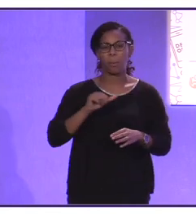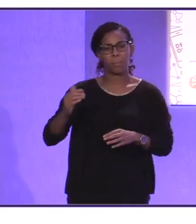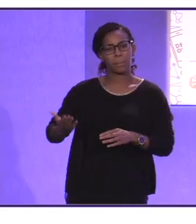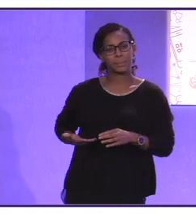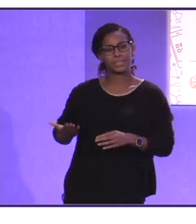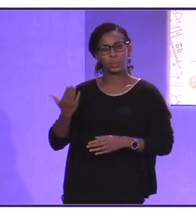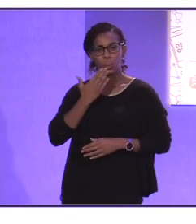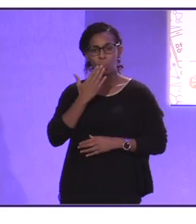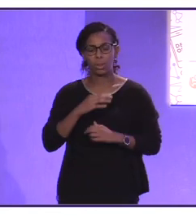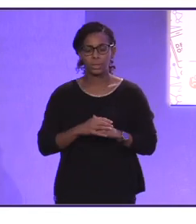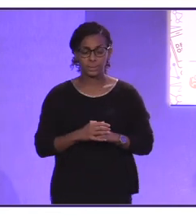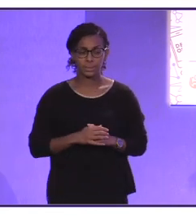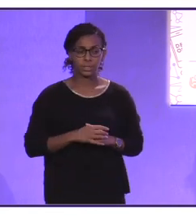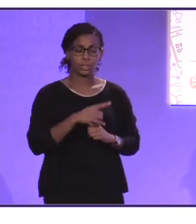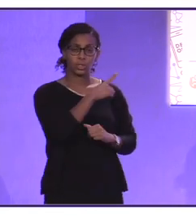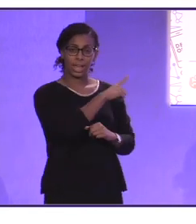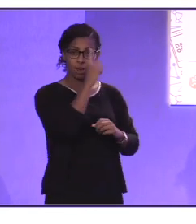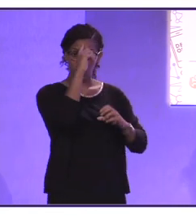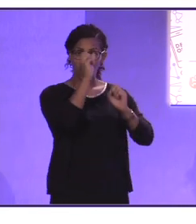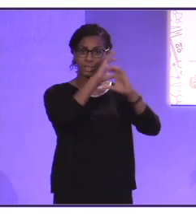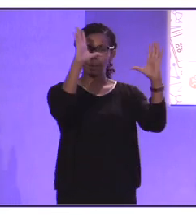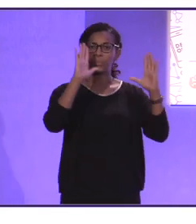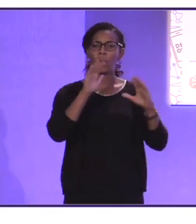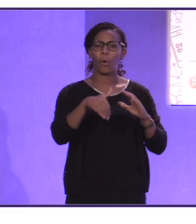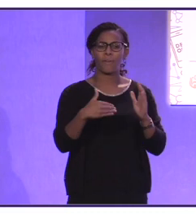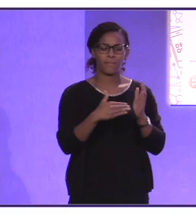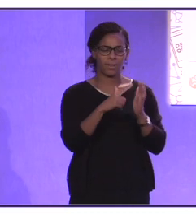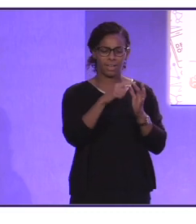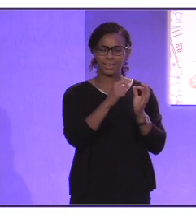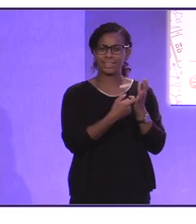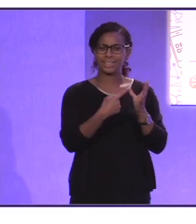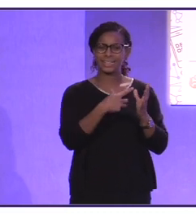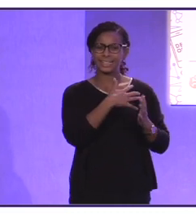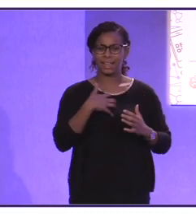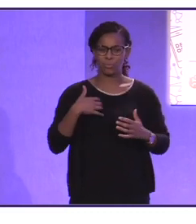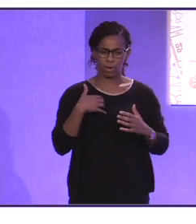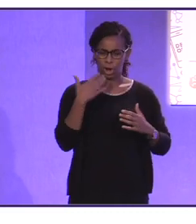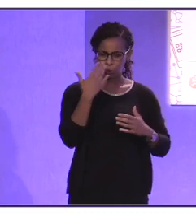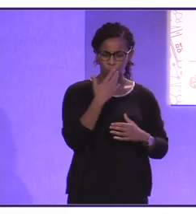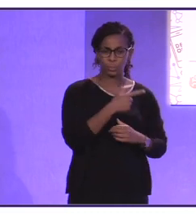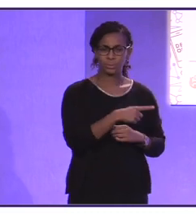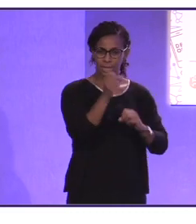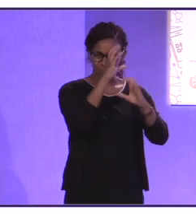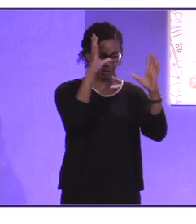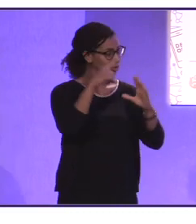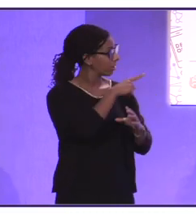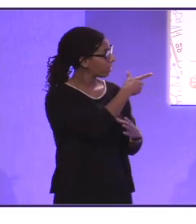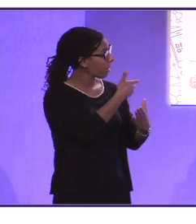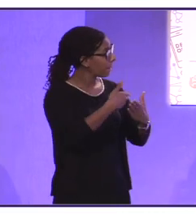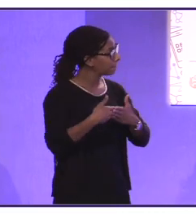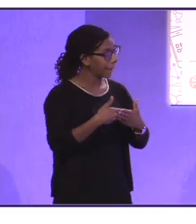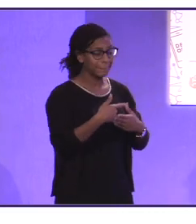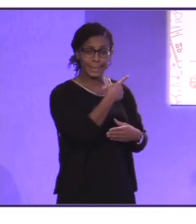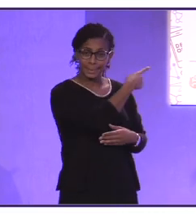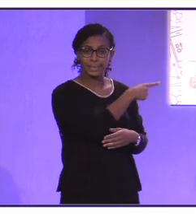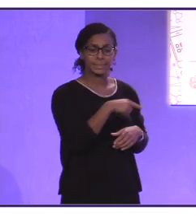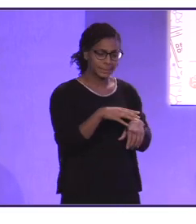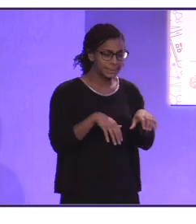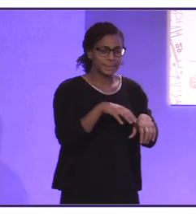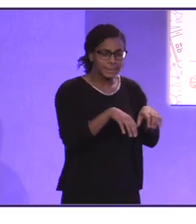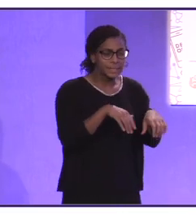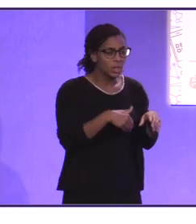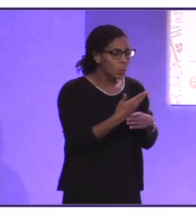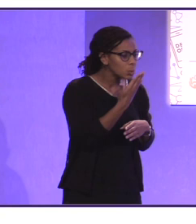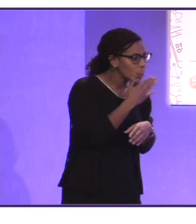this lovely concept about zebra school. If you imagine a baby zebra, when they grow up, they go to zebra school. And what they learn at zebra school is